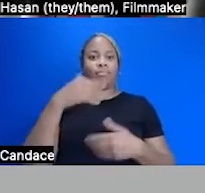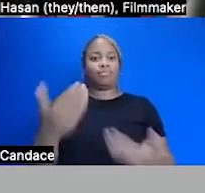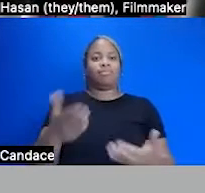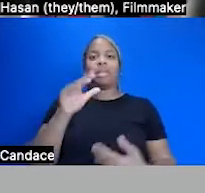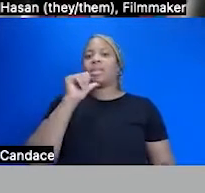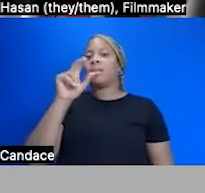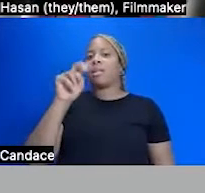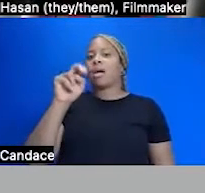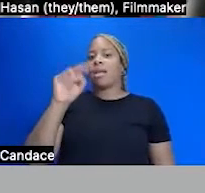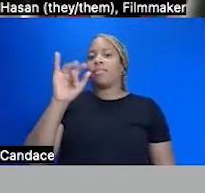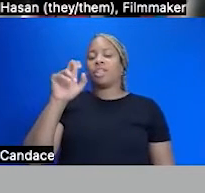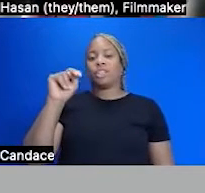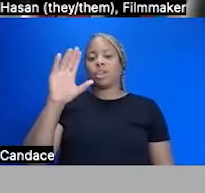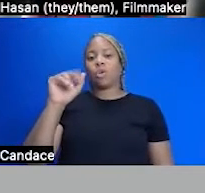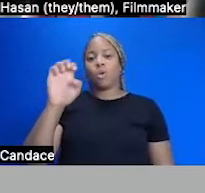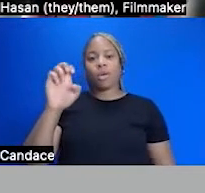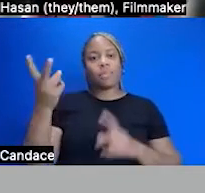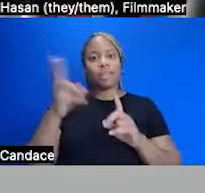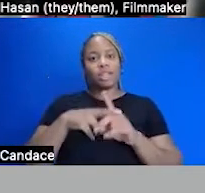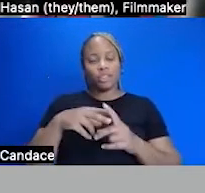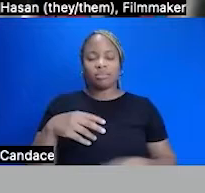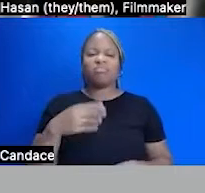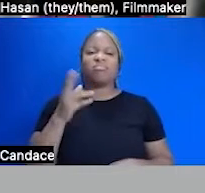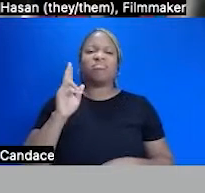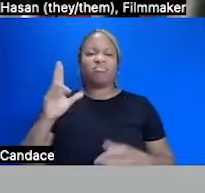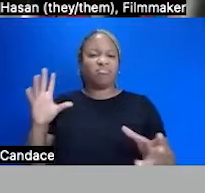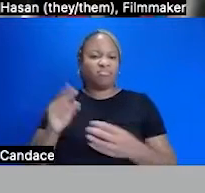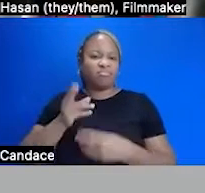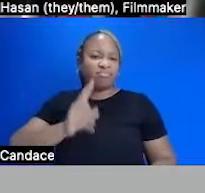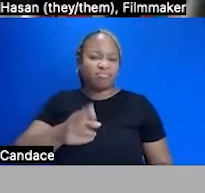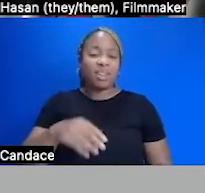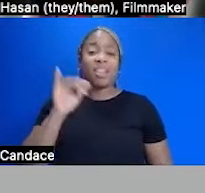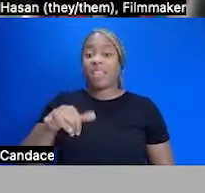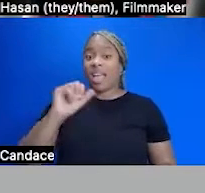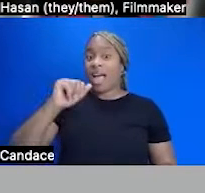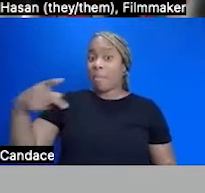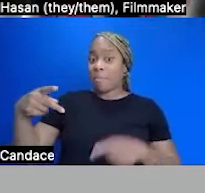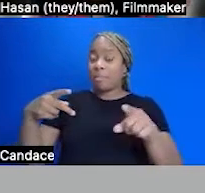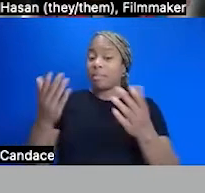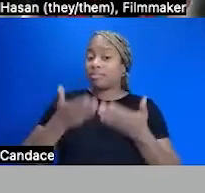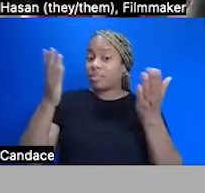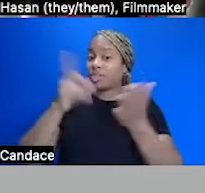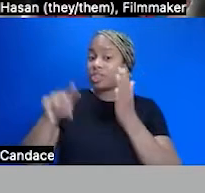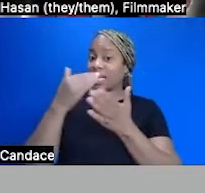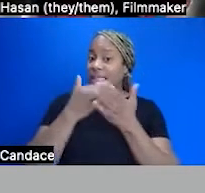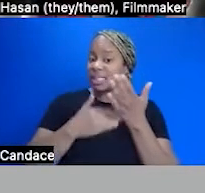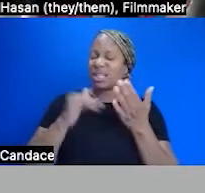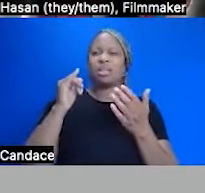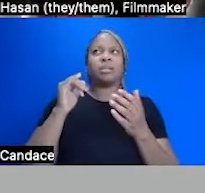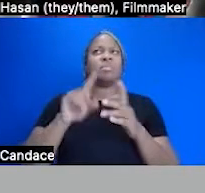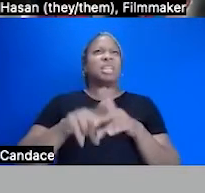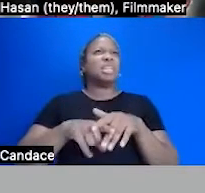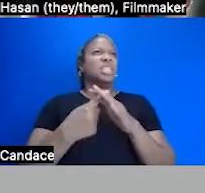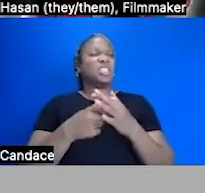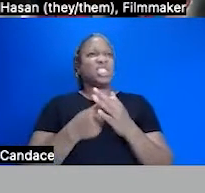proposal checklist. So just a little history, the nonfiction core app proposal checklist, it was initially launched